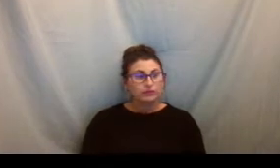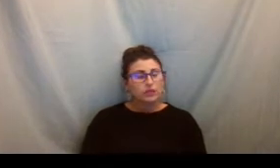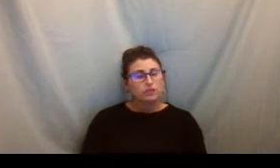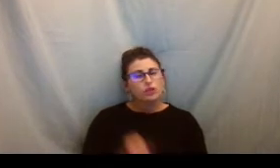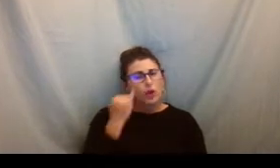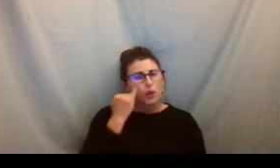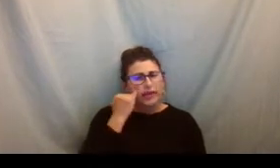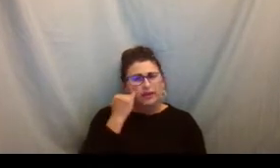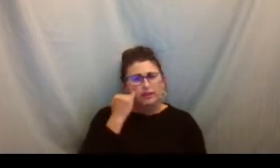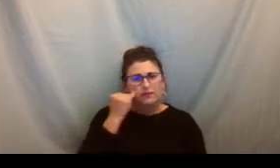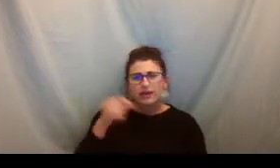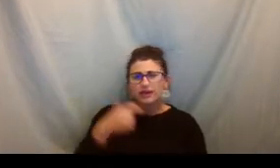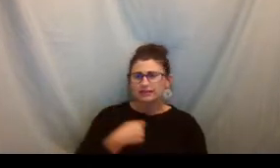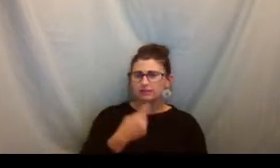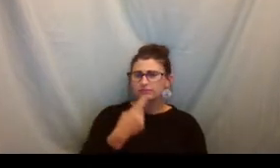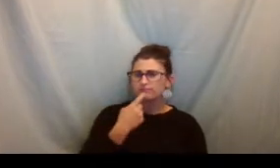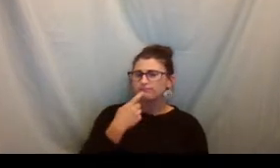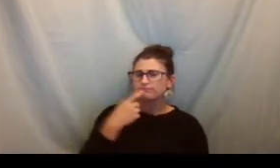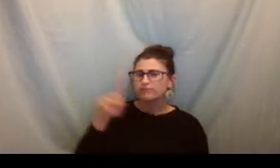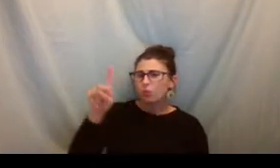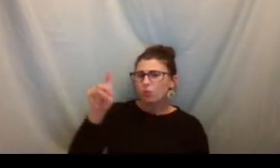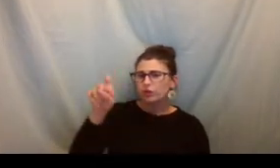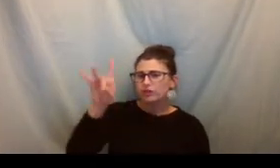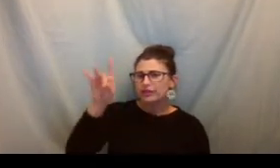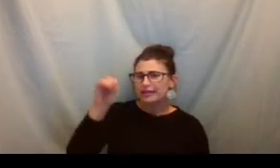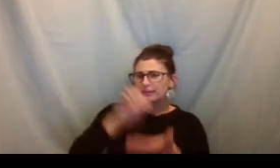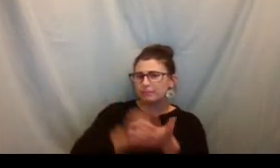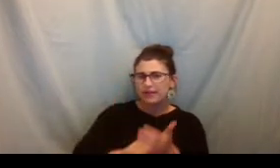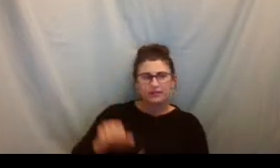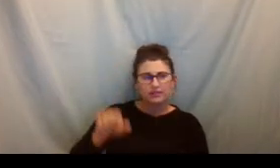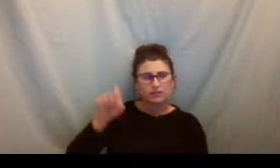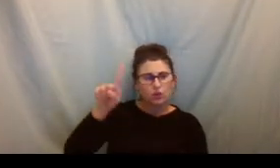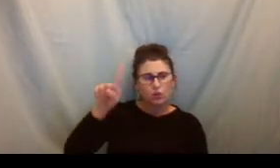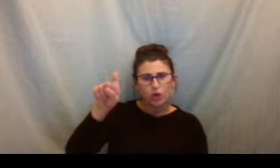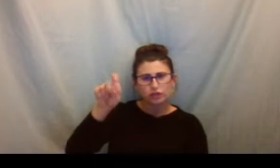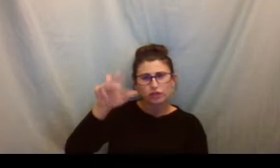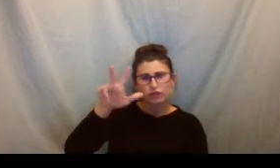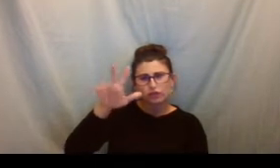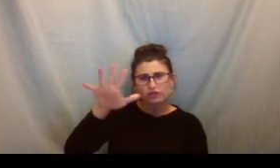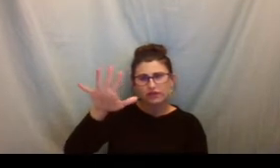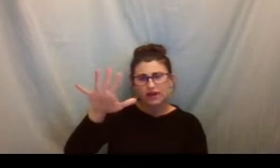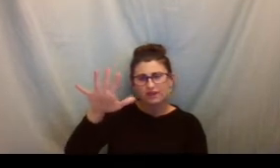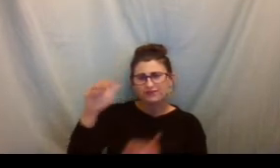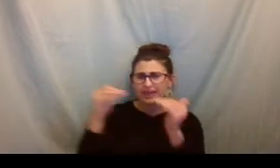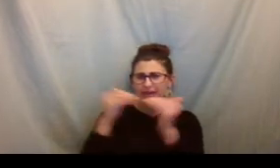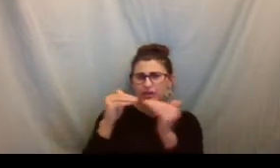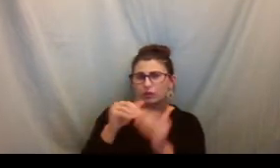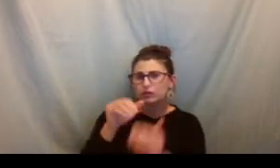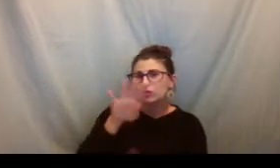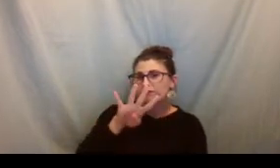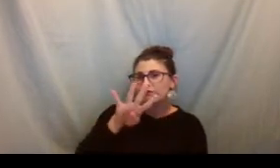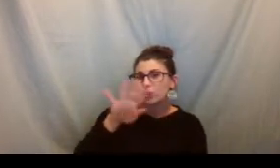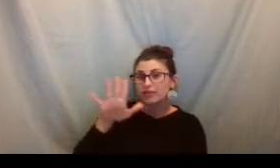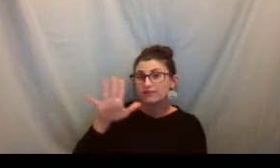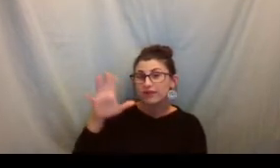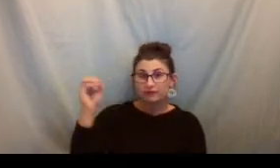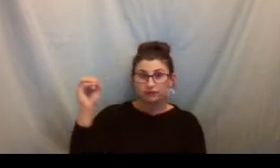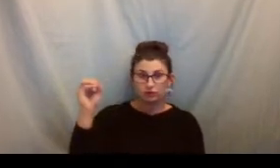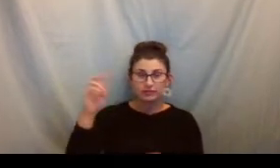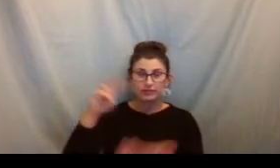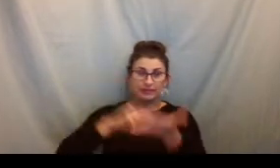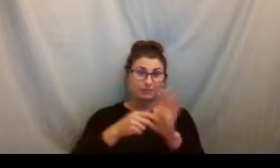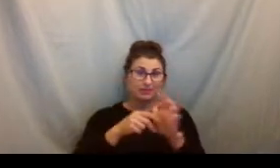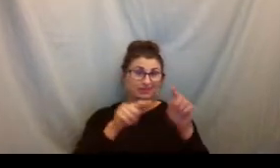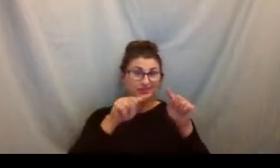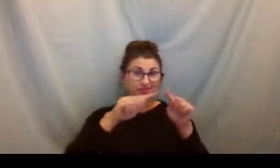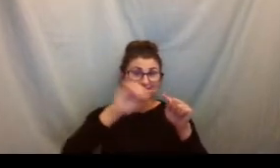So if I do 180 minus 135, I should get 45 degrees. So that means the other one is